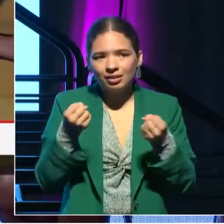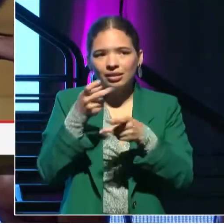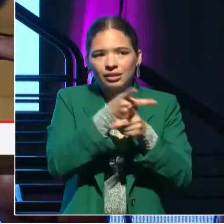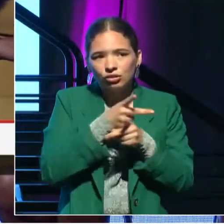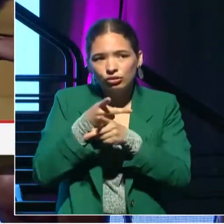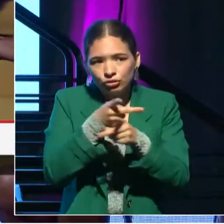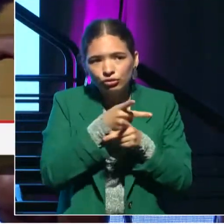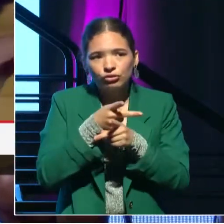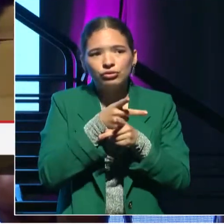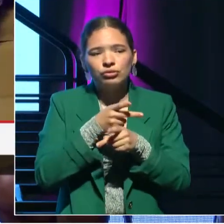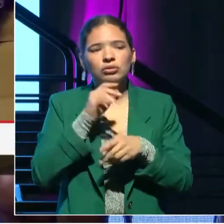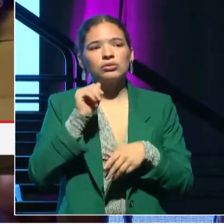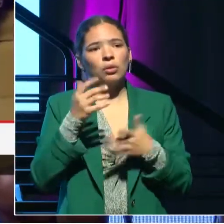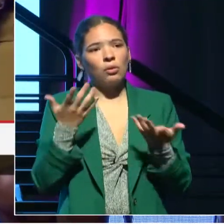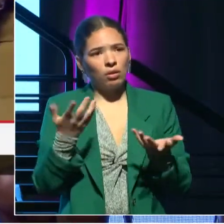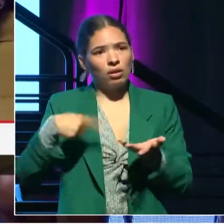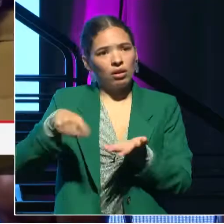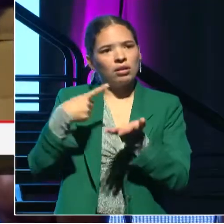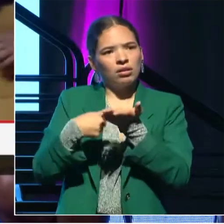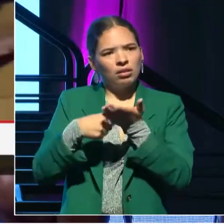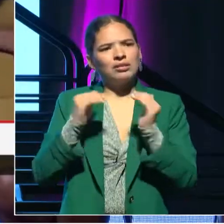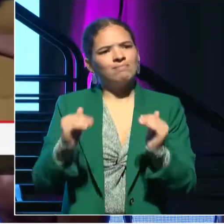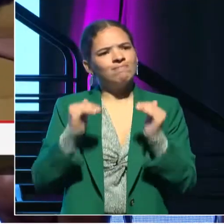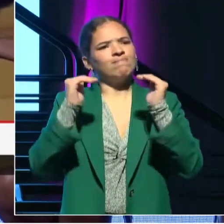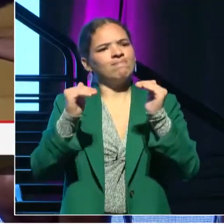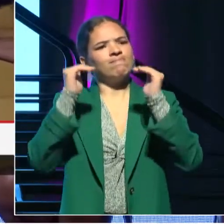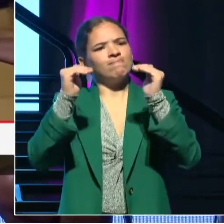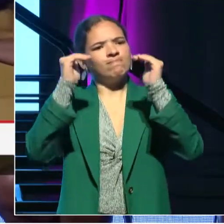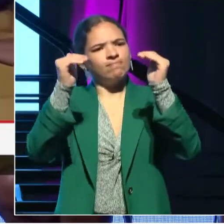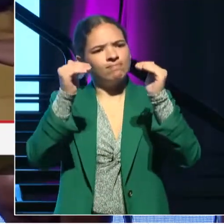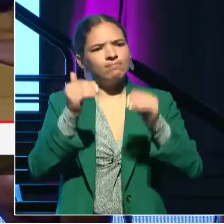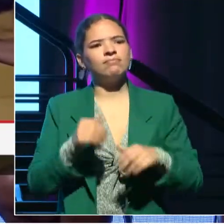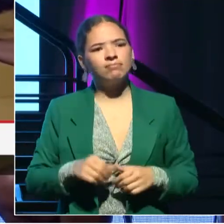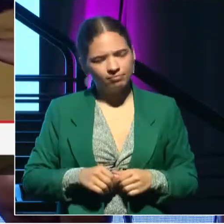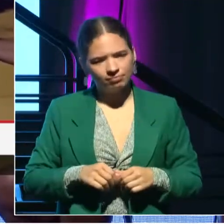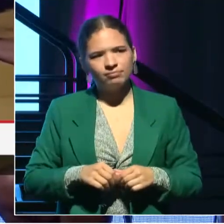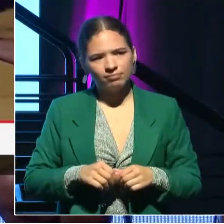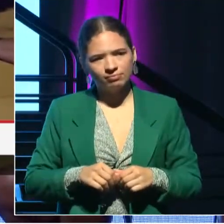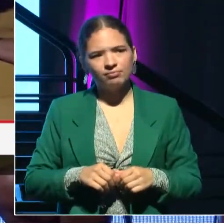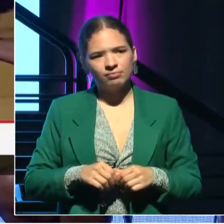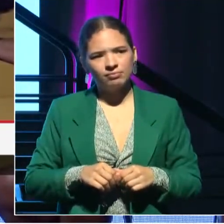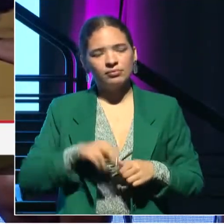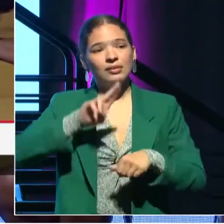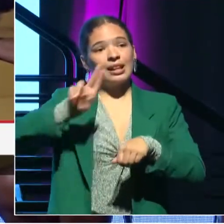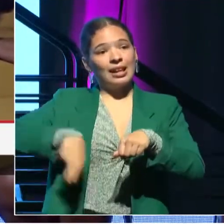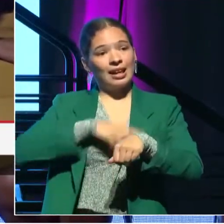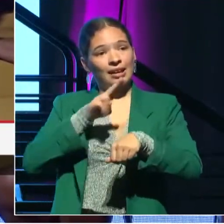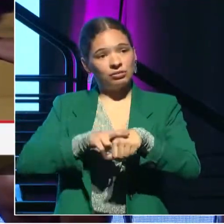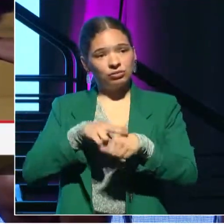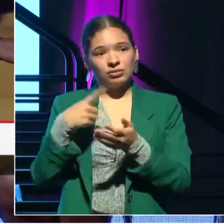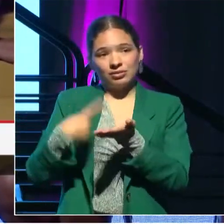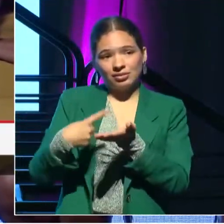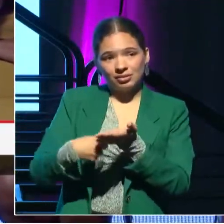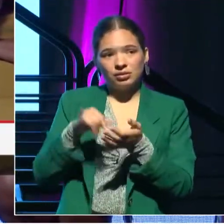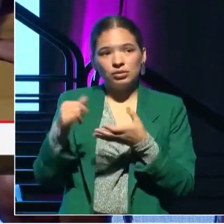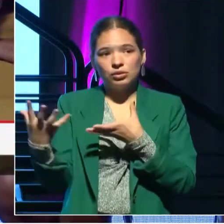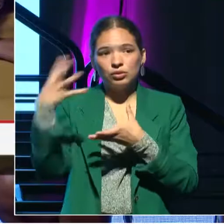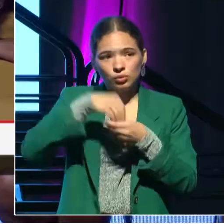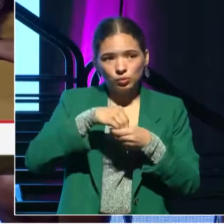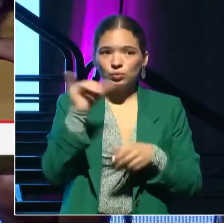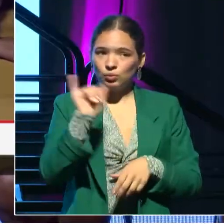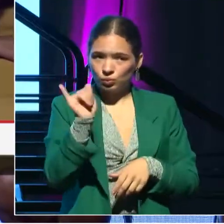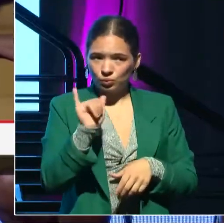of conversation. We have been, I think, able to add voice to the national conversation when our lawmakers are